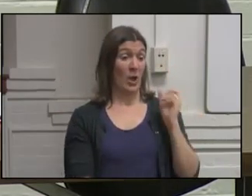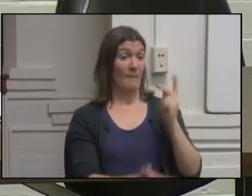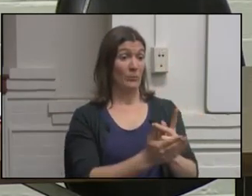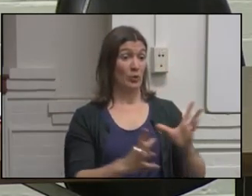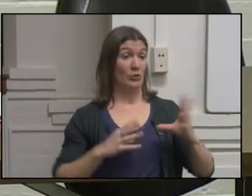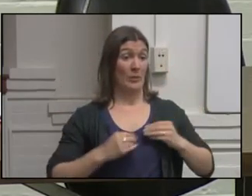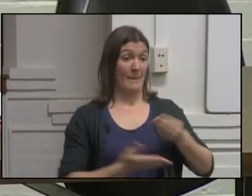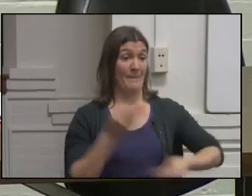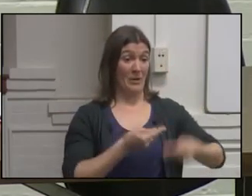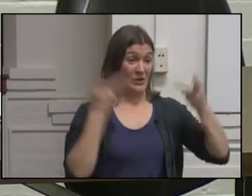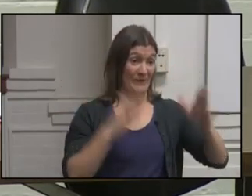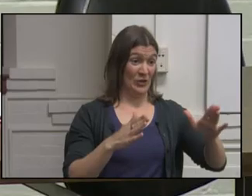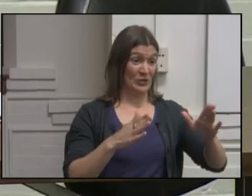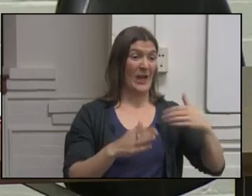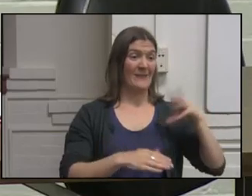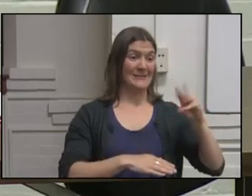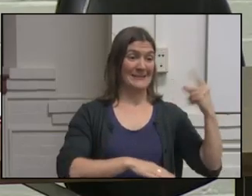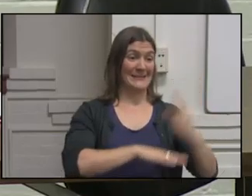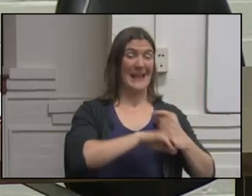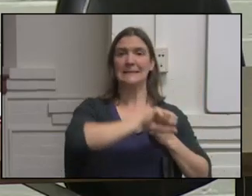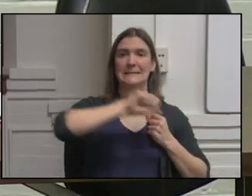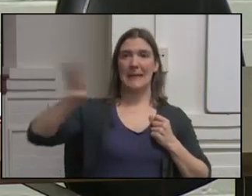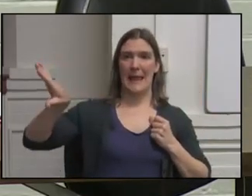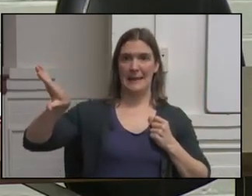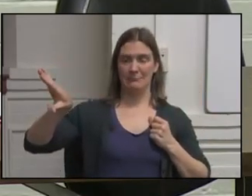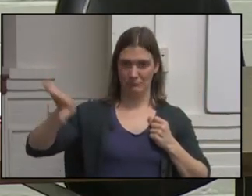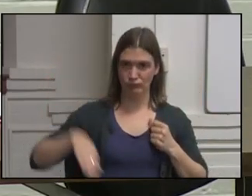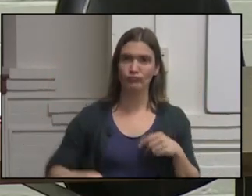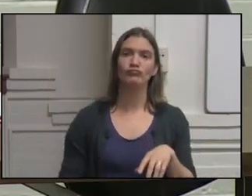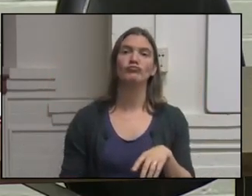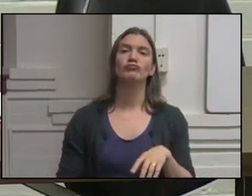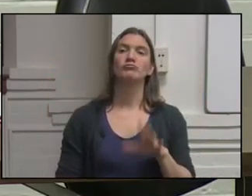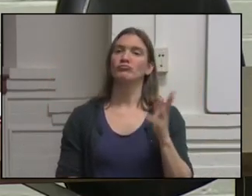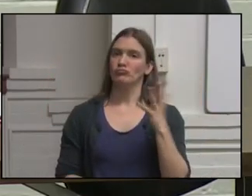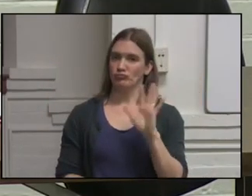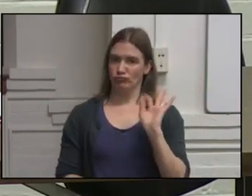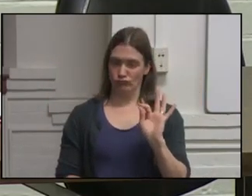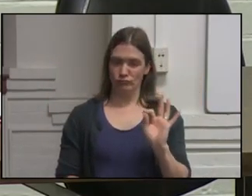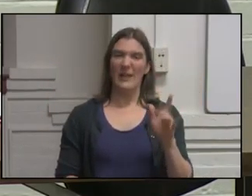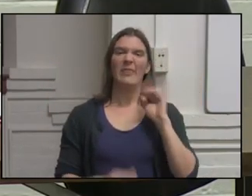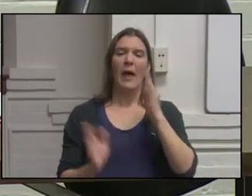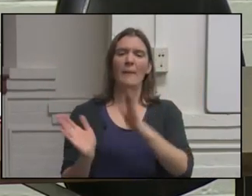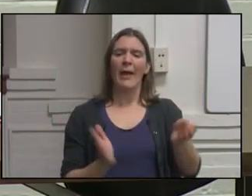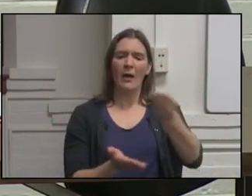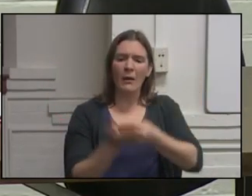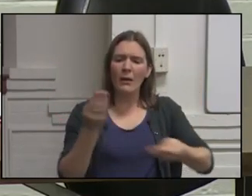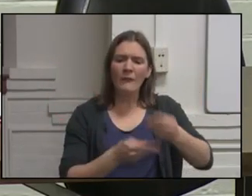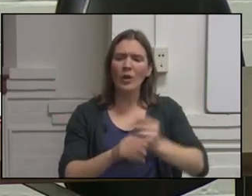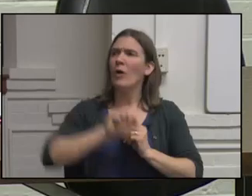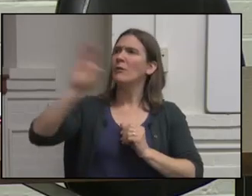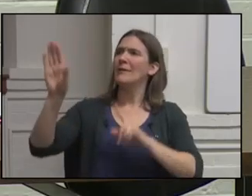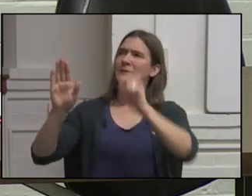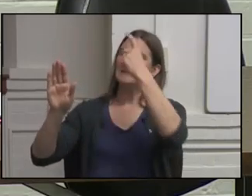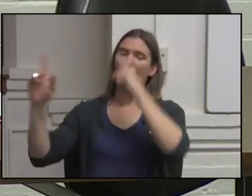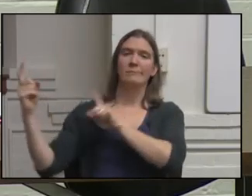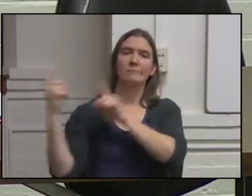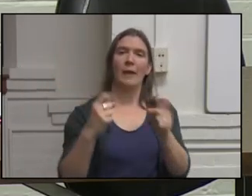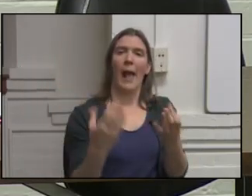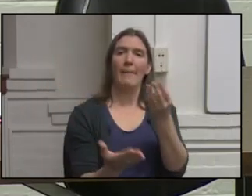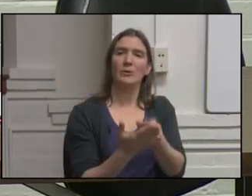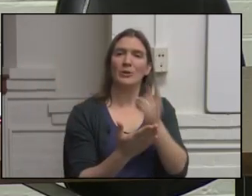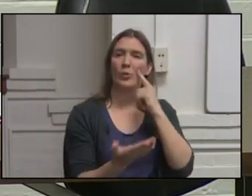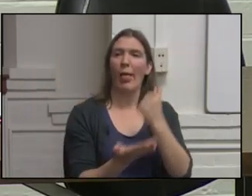municipal budget at town meeting, which has been done. The financial plan is used to determine the amount of funding the town receives from the state, and